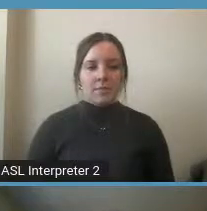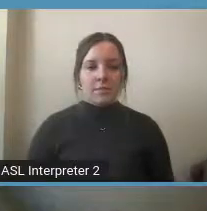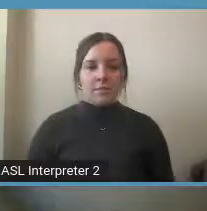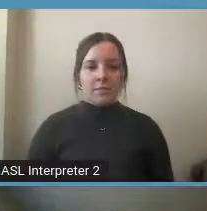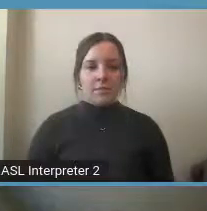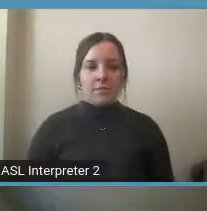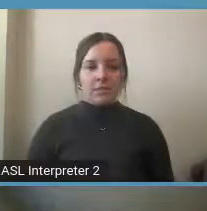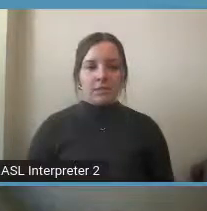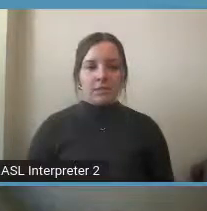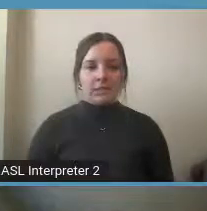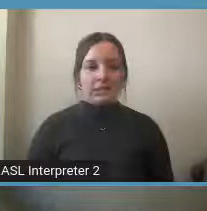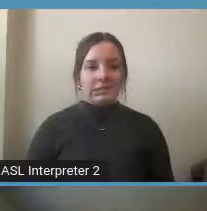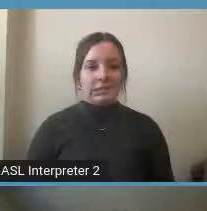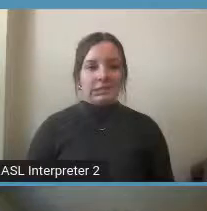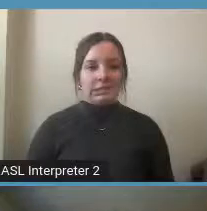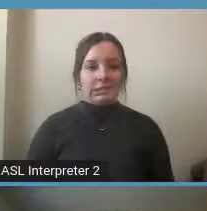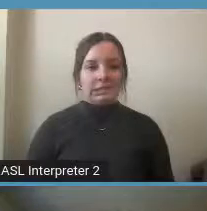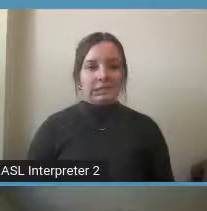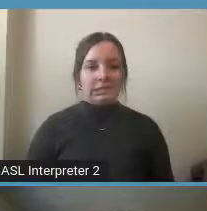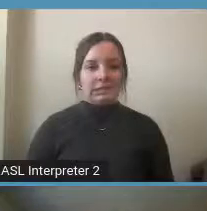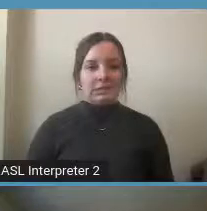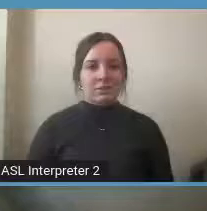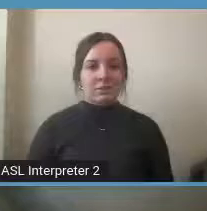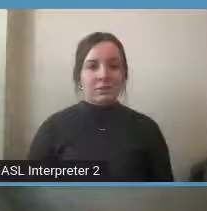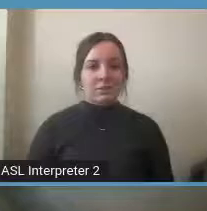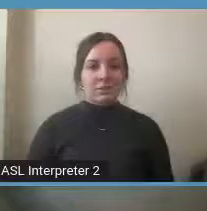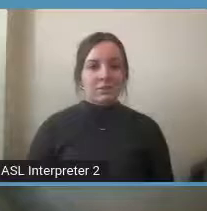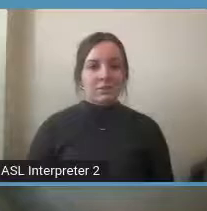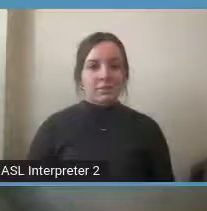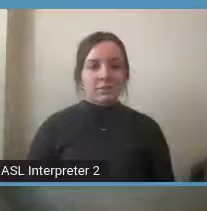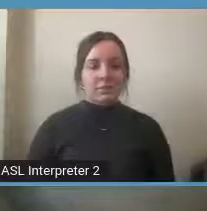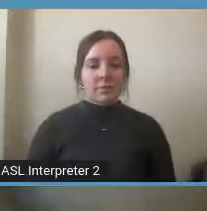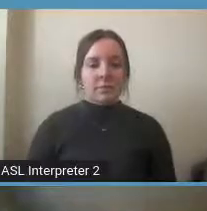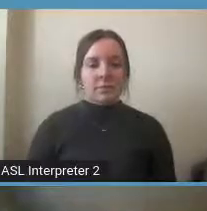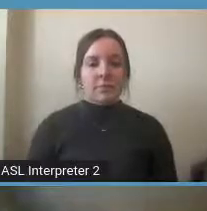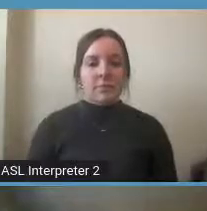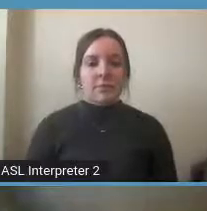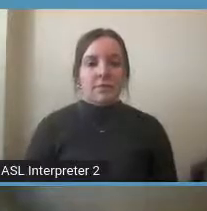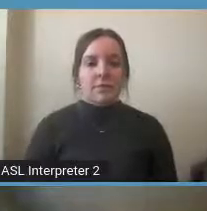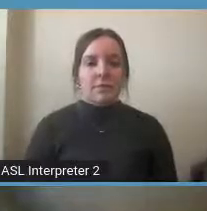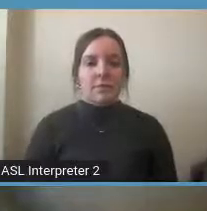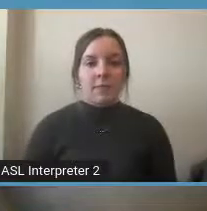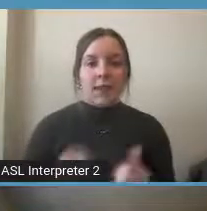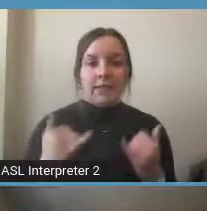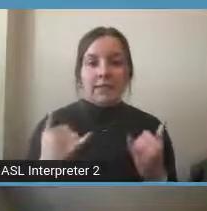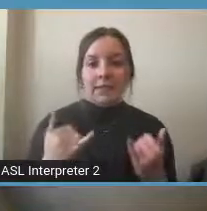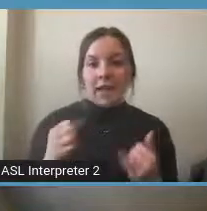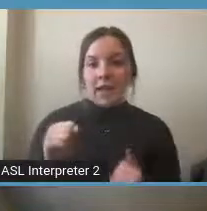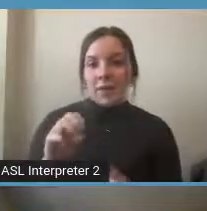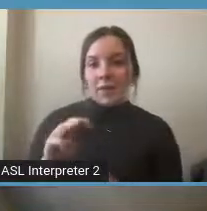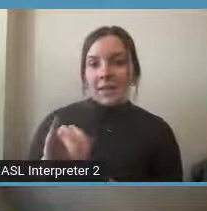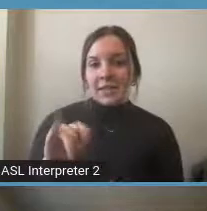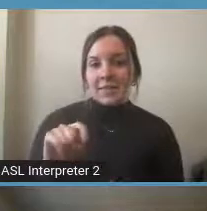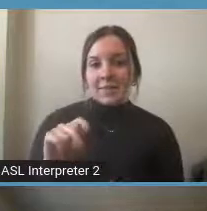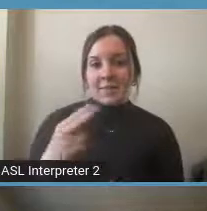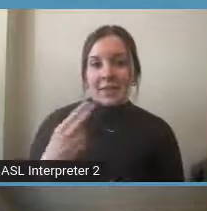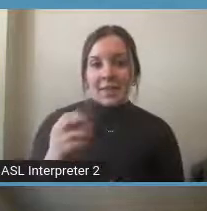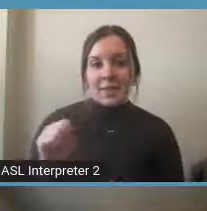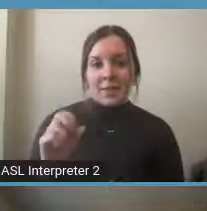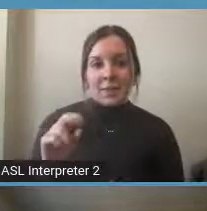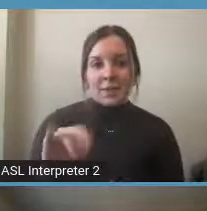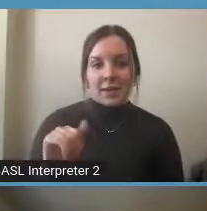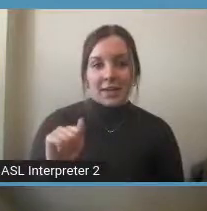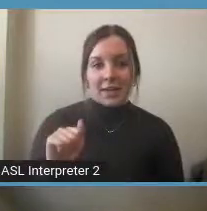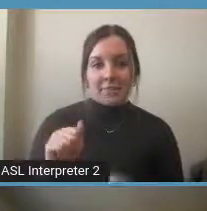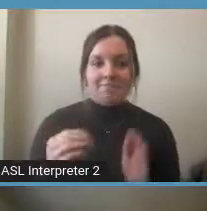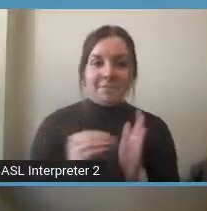that's not. Giant leap on the moon. And now the Smithsonian is documenting it like it's never been